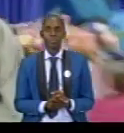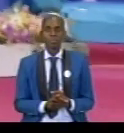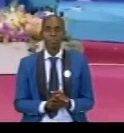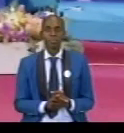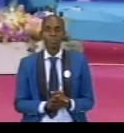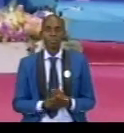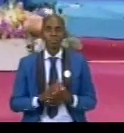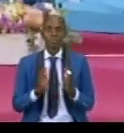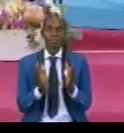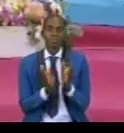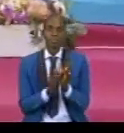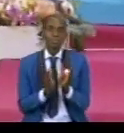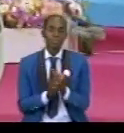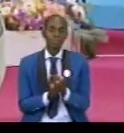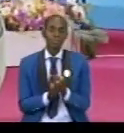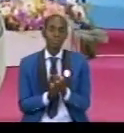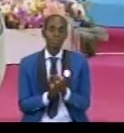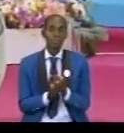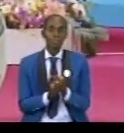Praise.